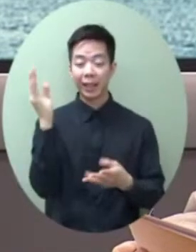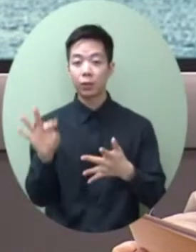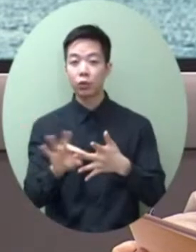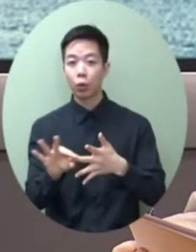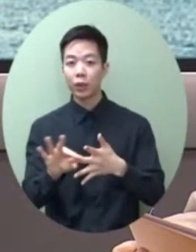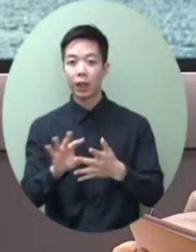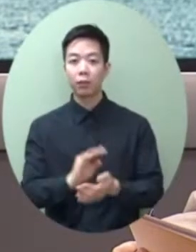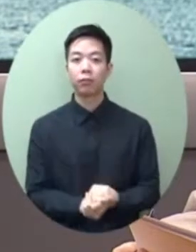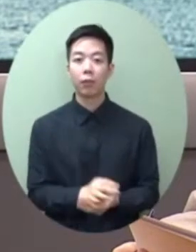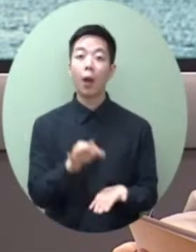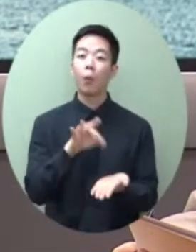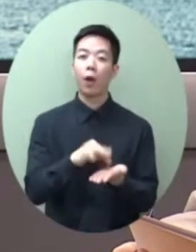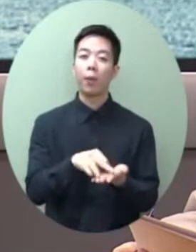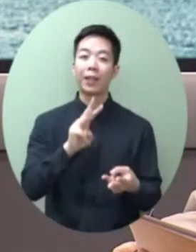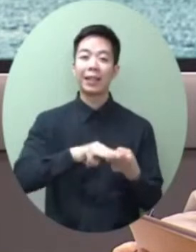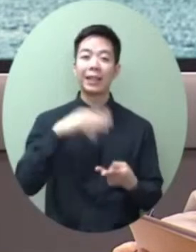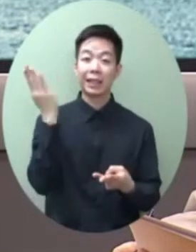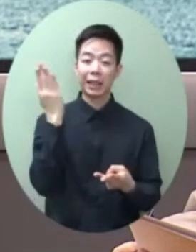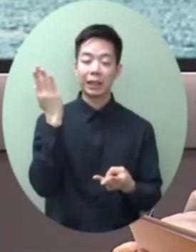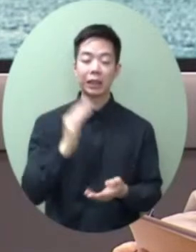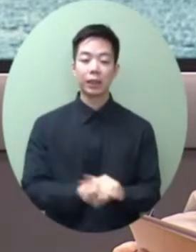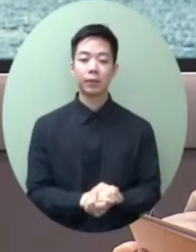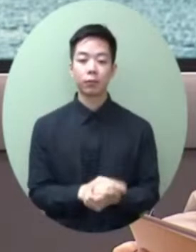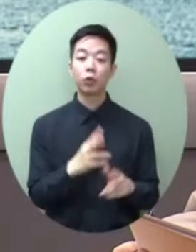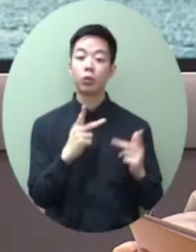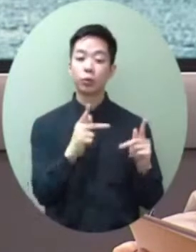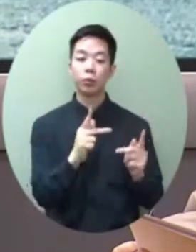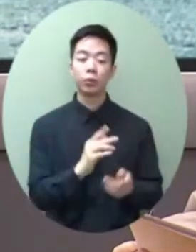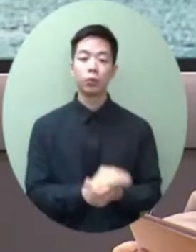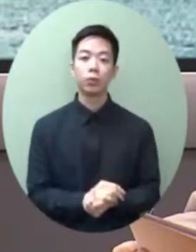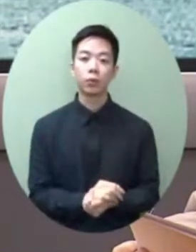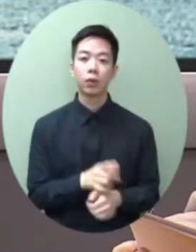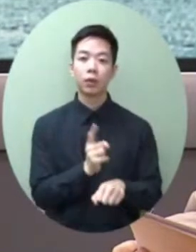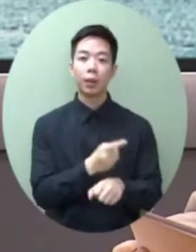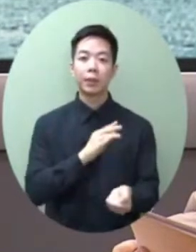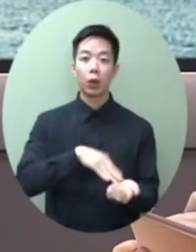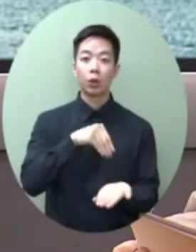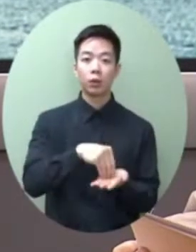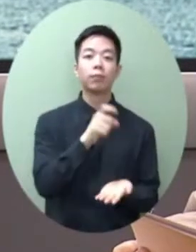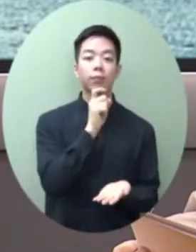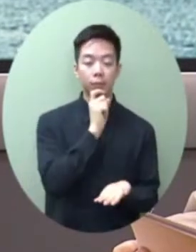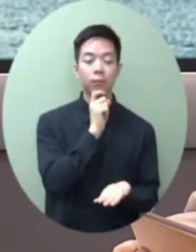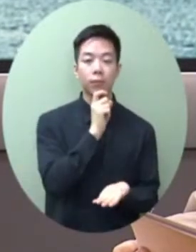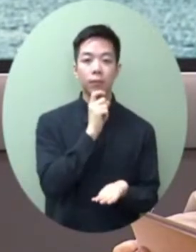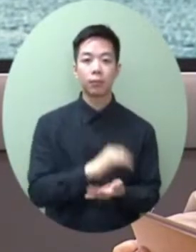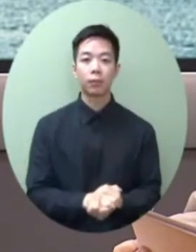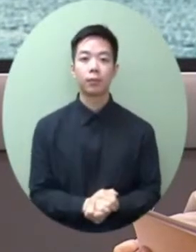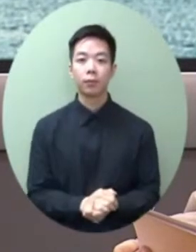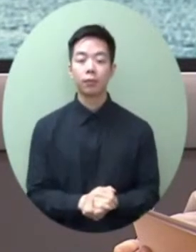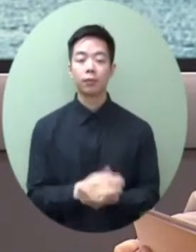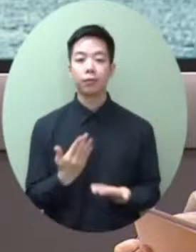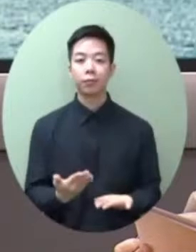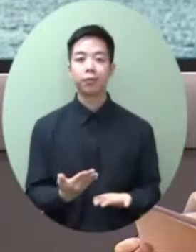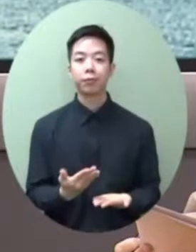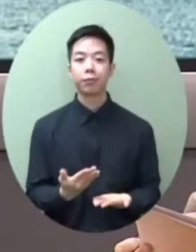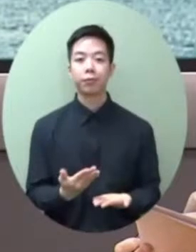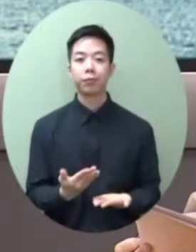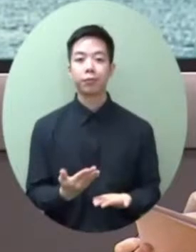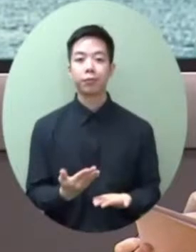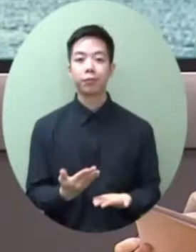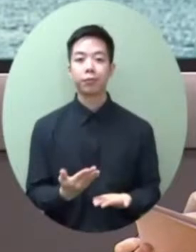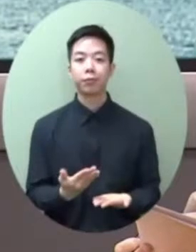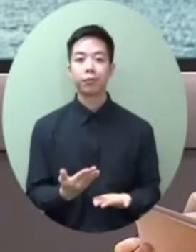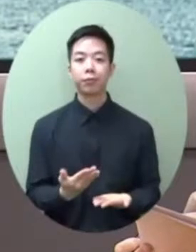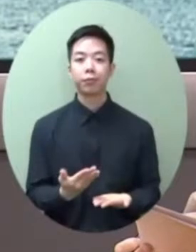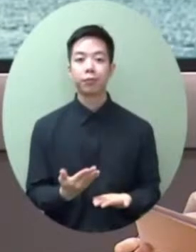New Life Chin King hostels in Chin King Estate Human, we have some preliminary positive cases.